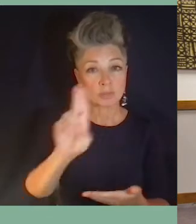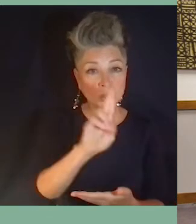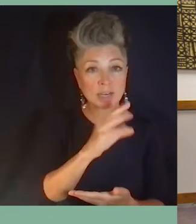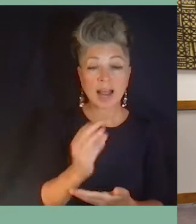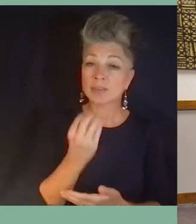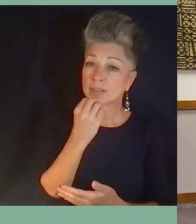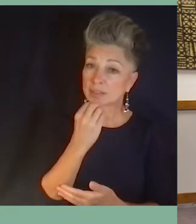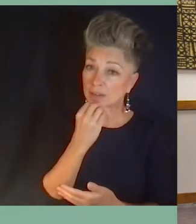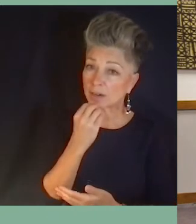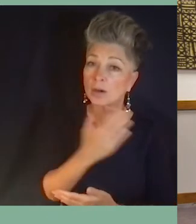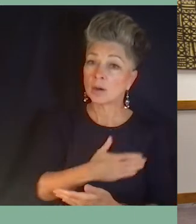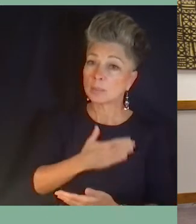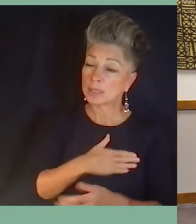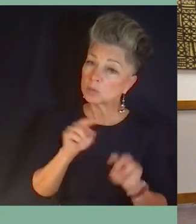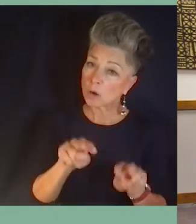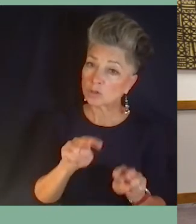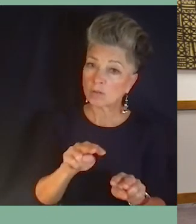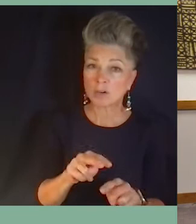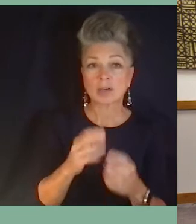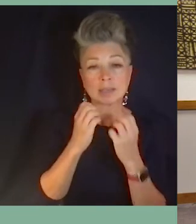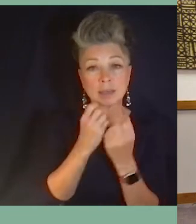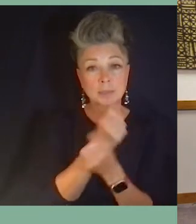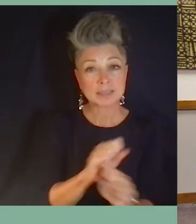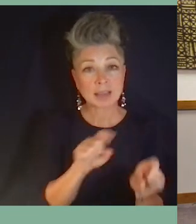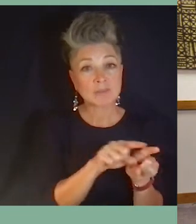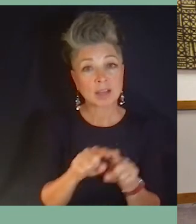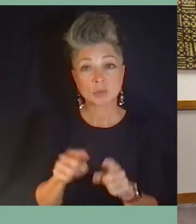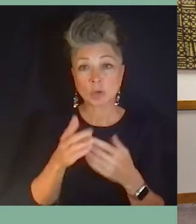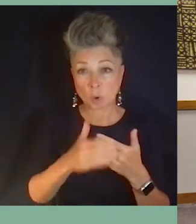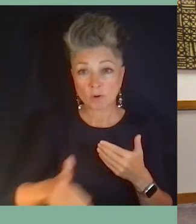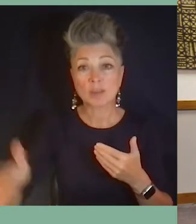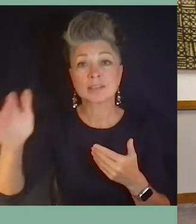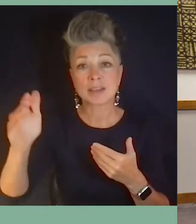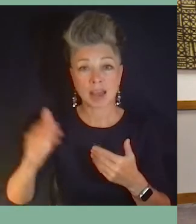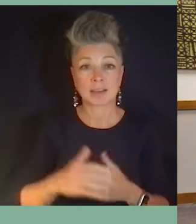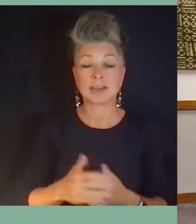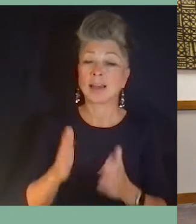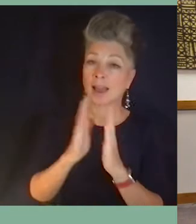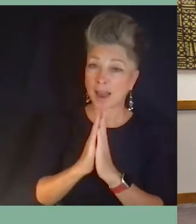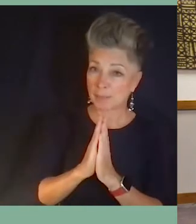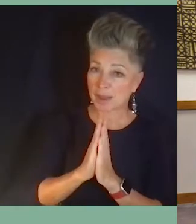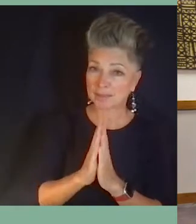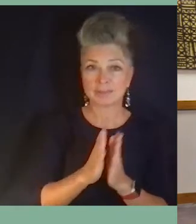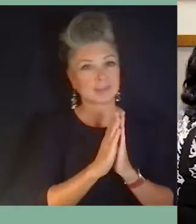dinner. Pray and serve and watch over and keep us as we go forward throughout this day and forevermore. Amen. Amen. Amen.